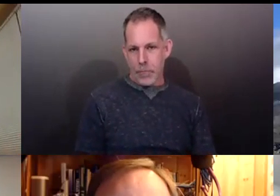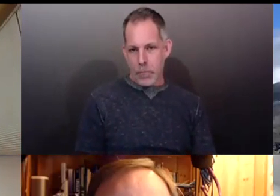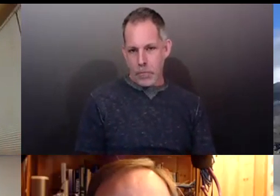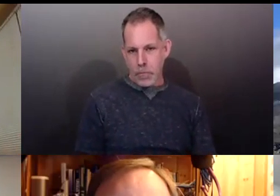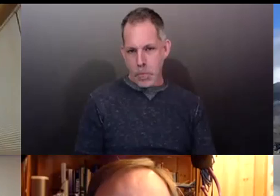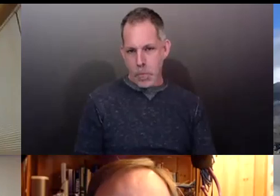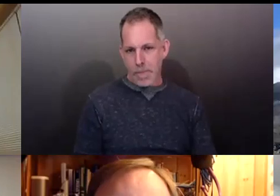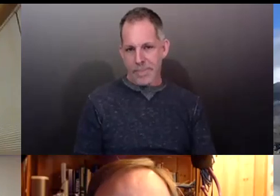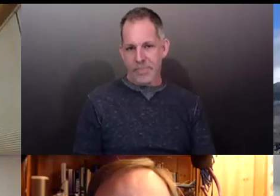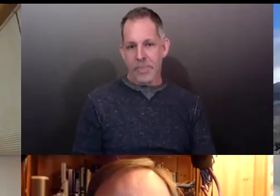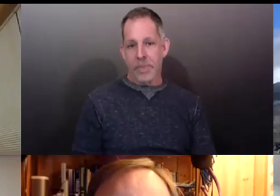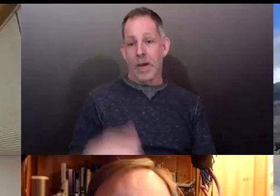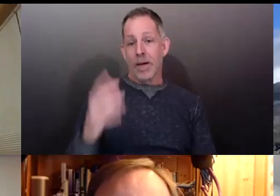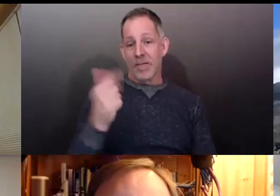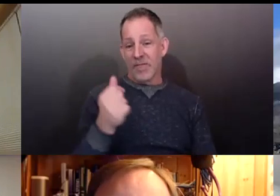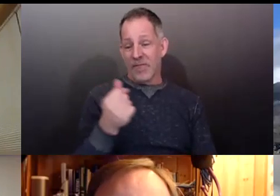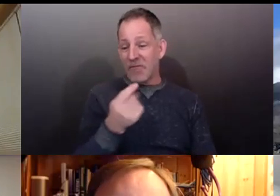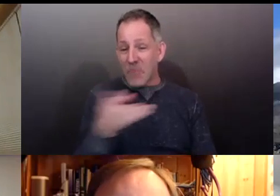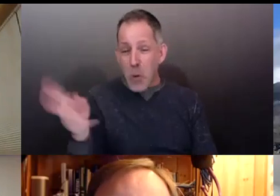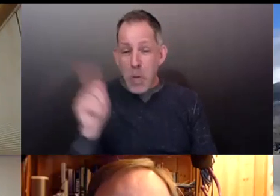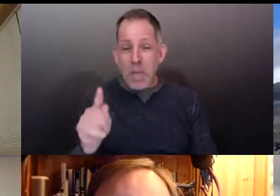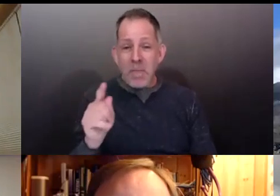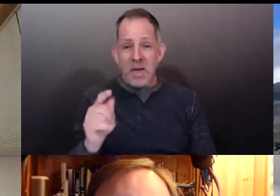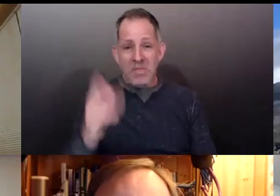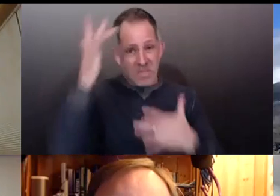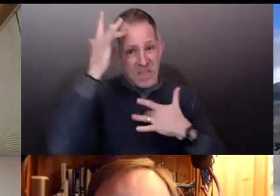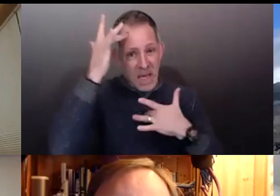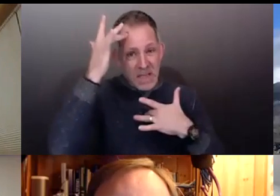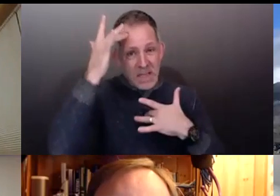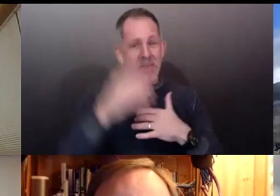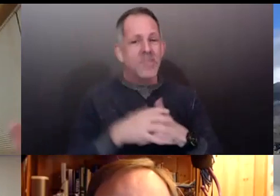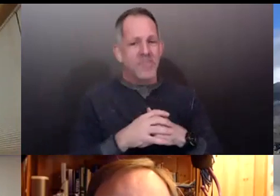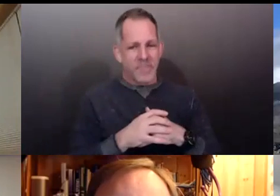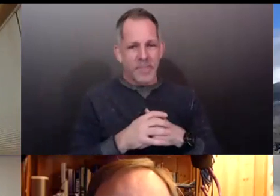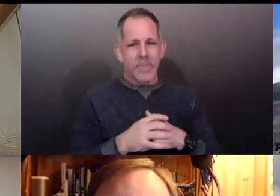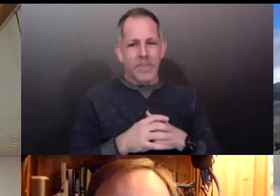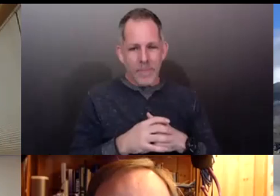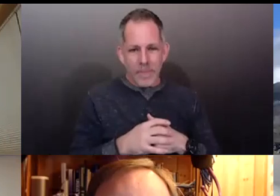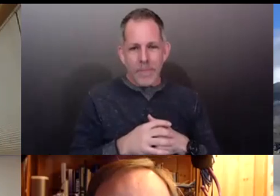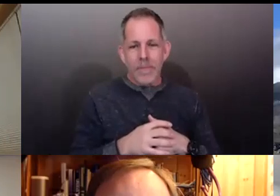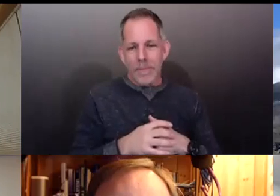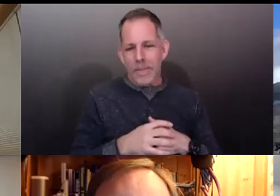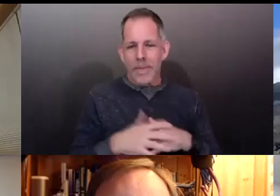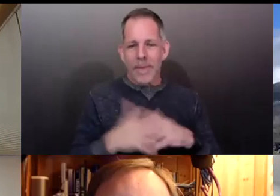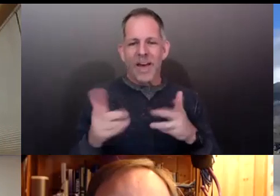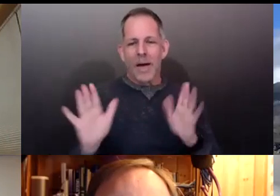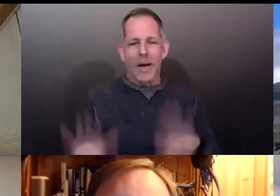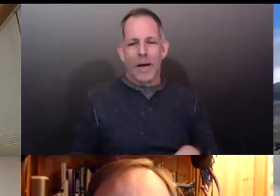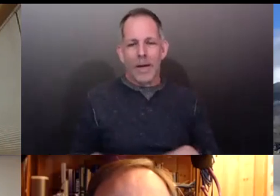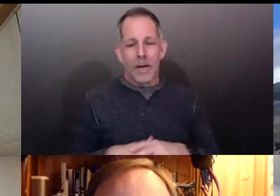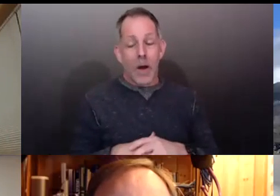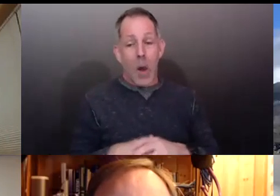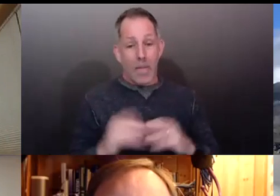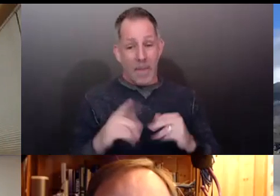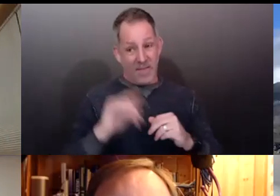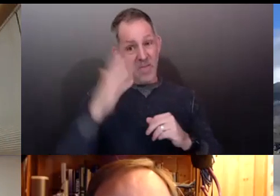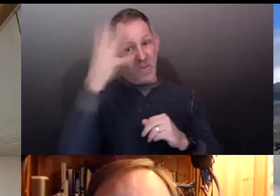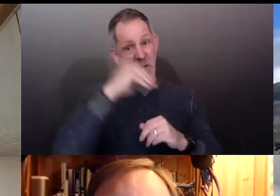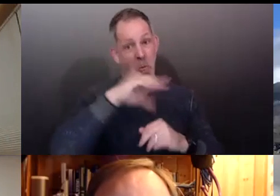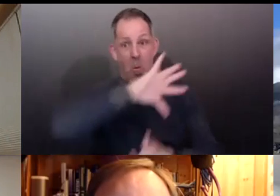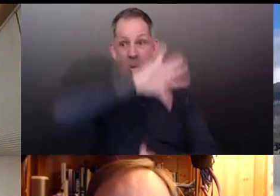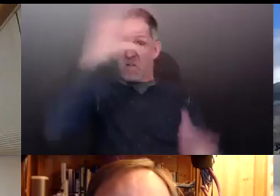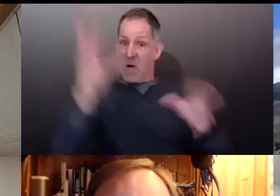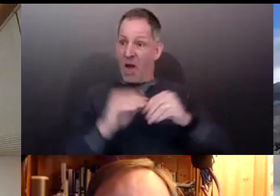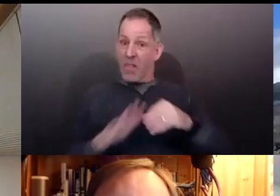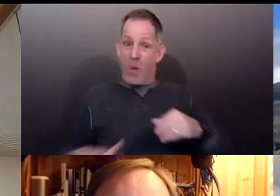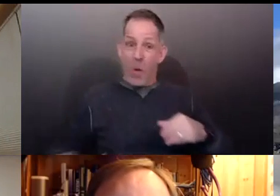you're probably going to get away with it most of the time, but the community's not going to get away with it. If we have 100 gatherings occurring every day, we're going to keep